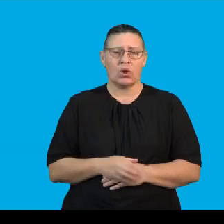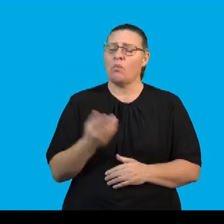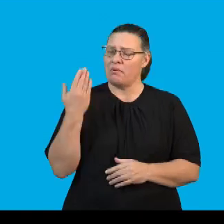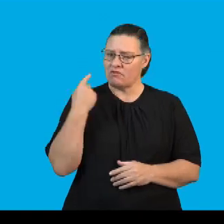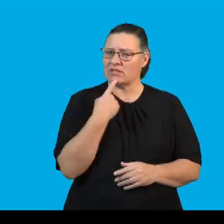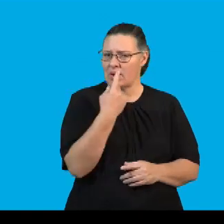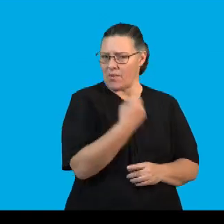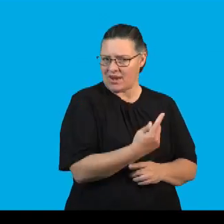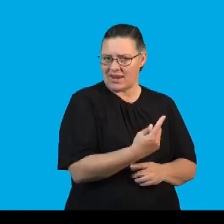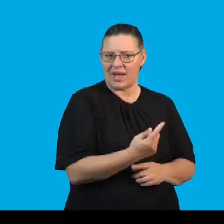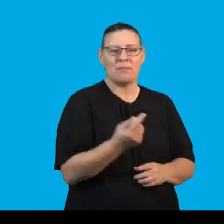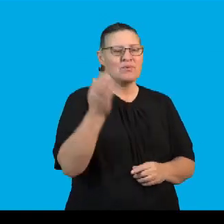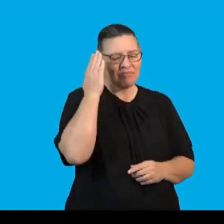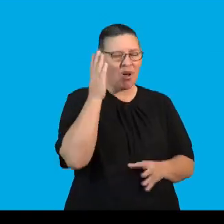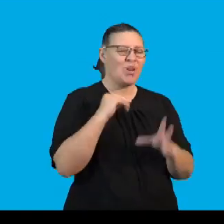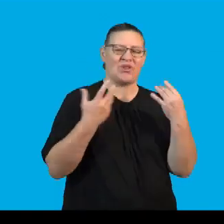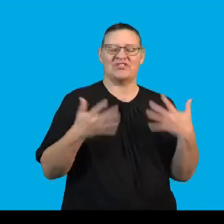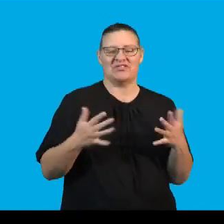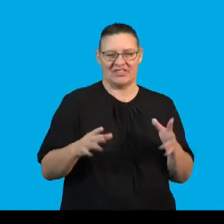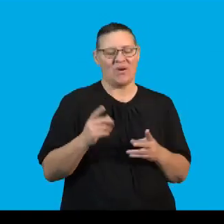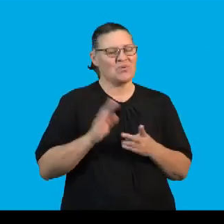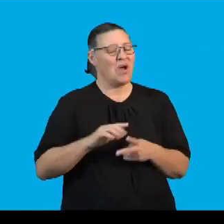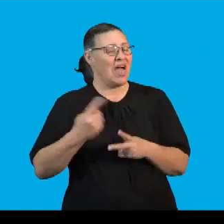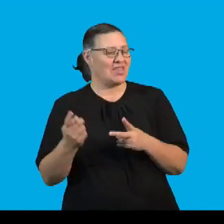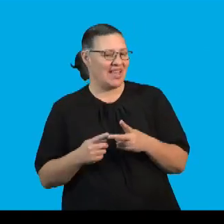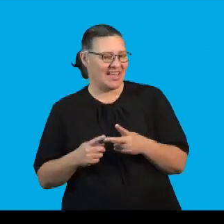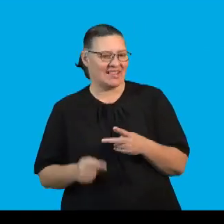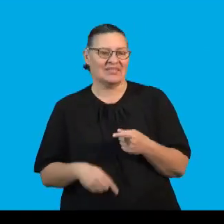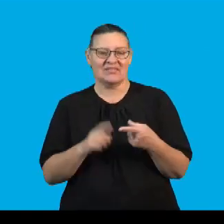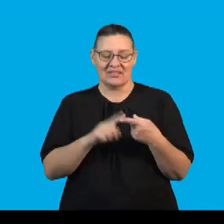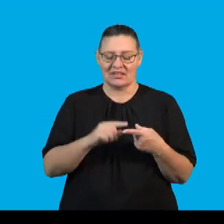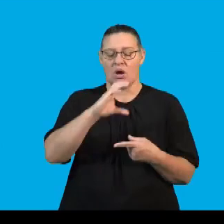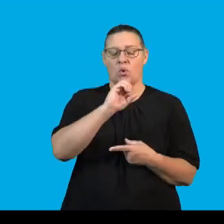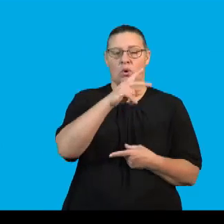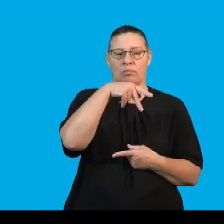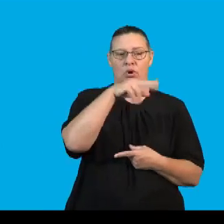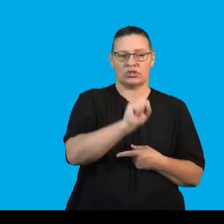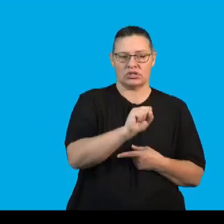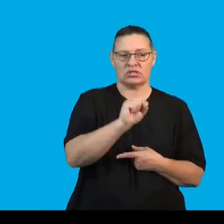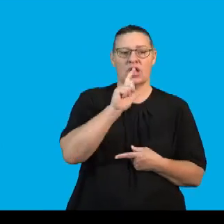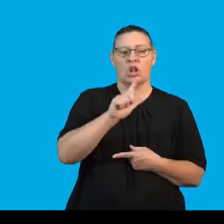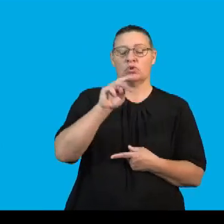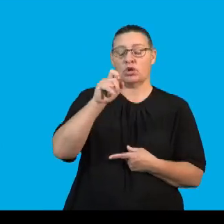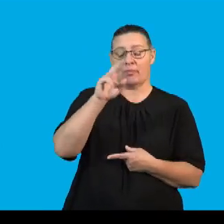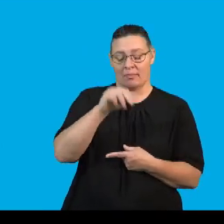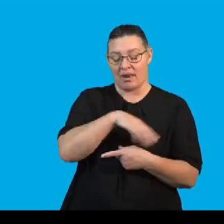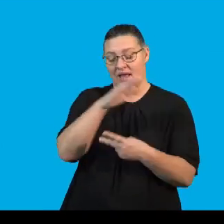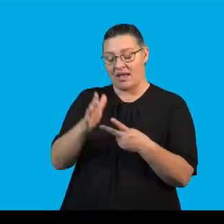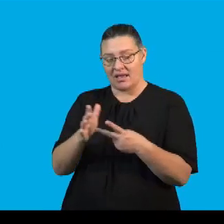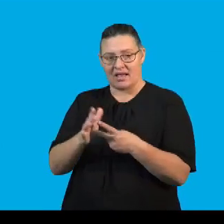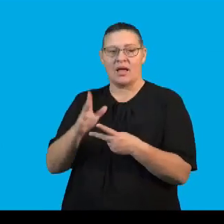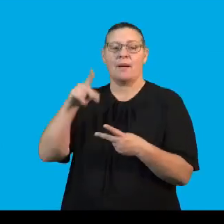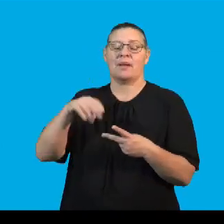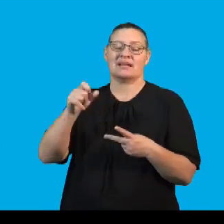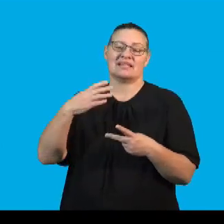spoke about one, but I know you have learned about these, so you know the other one. Let's look at them. One structure is corpus luteum